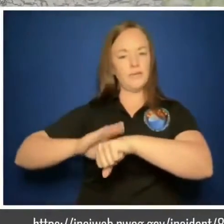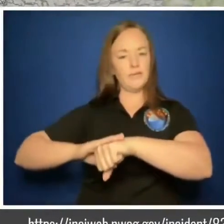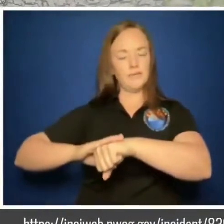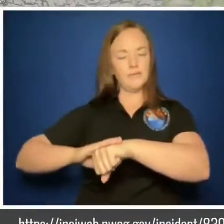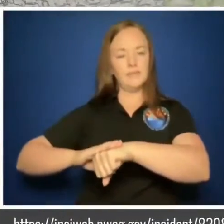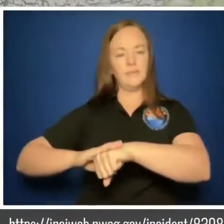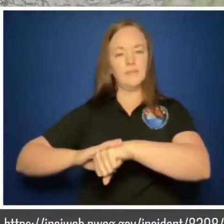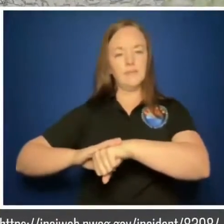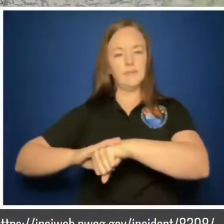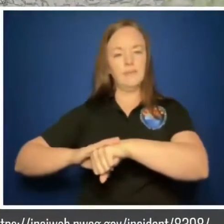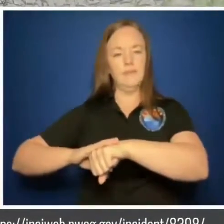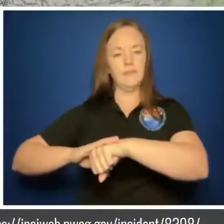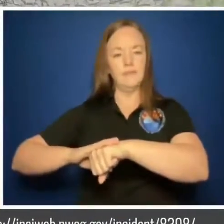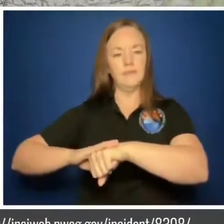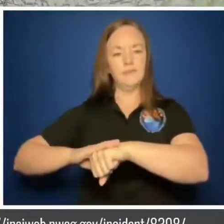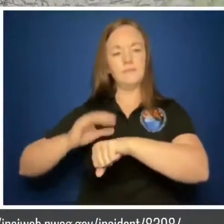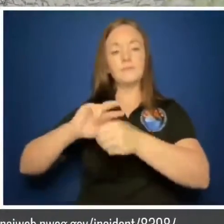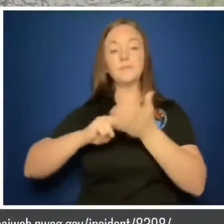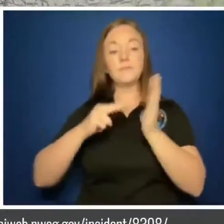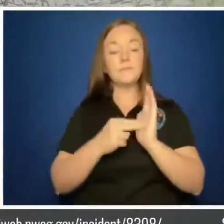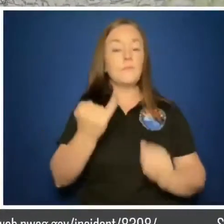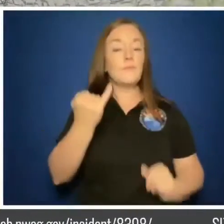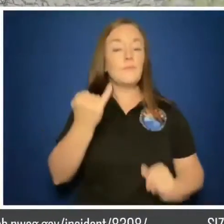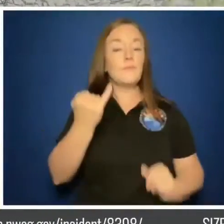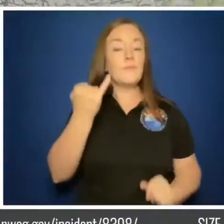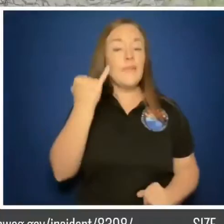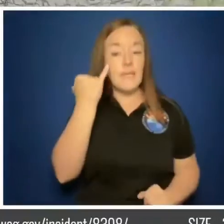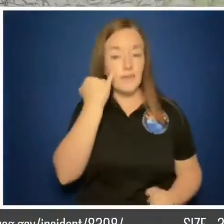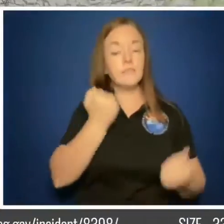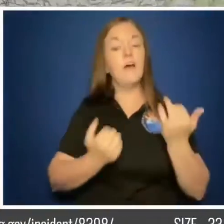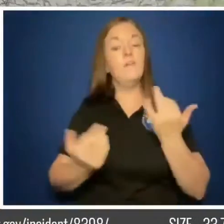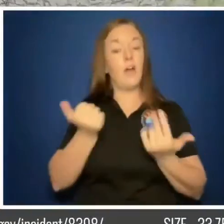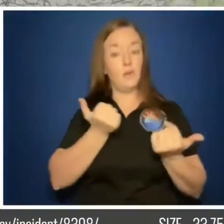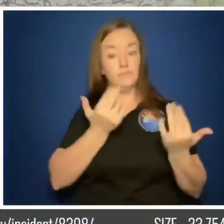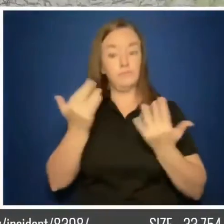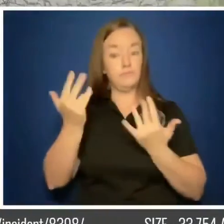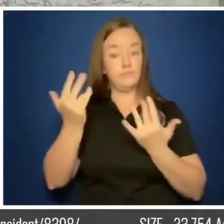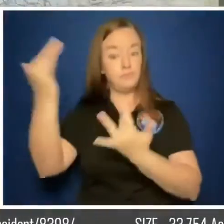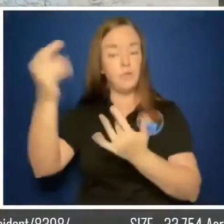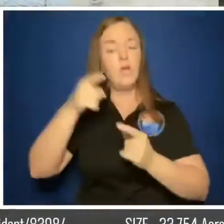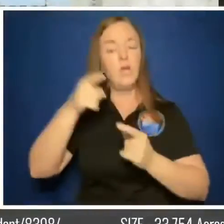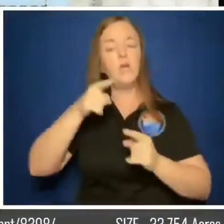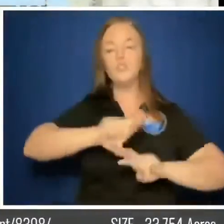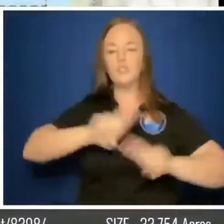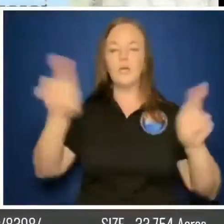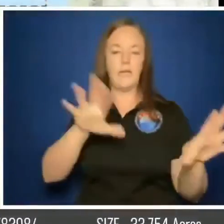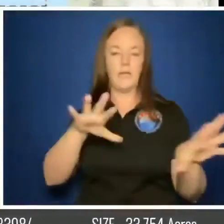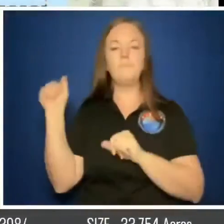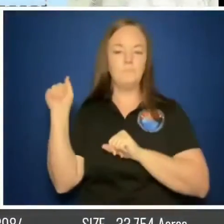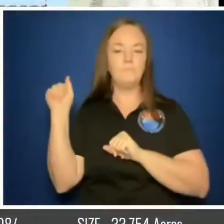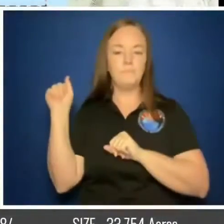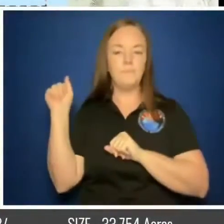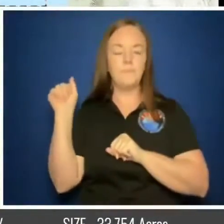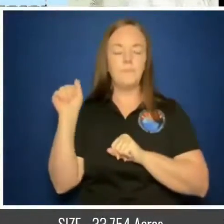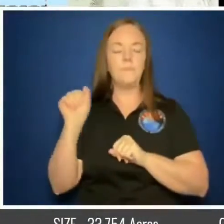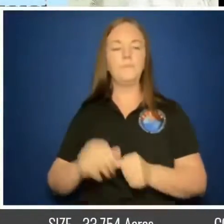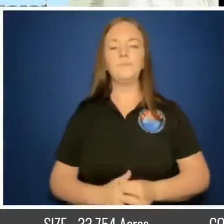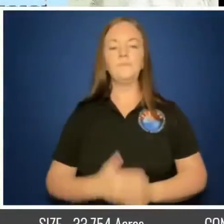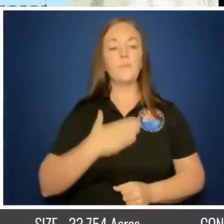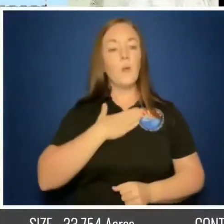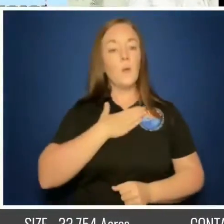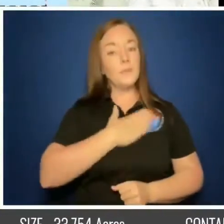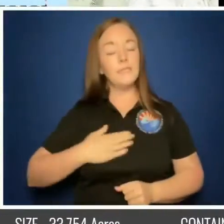and that is in case the fire does spread. We want to make sure that everyone is ready. So again, please, we appreciate